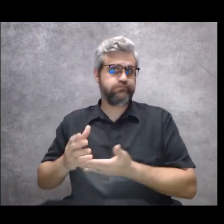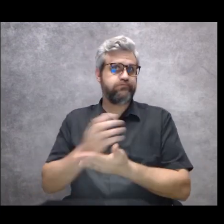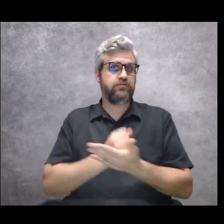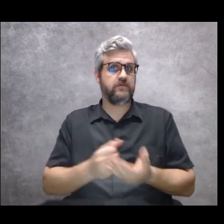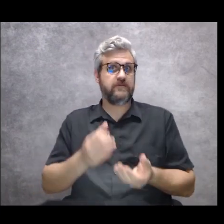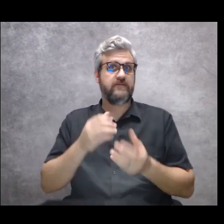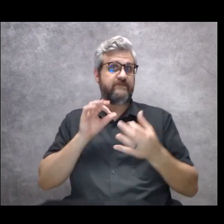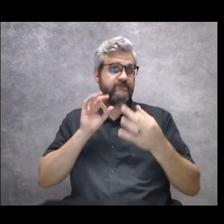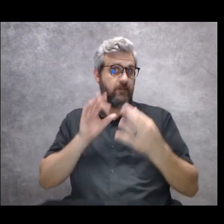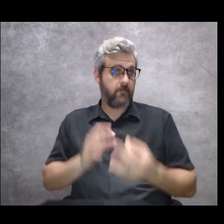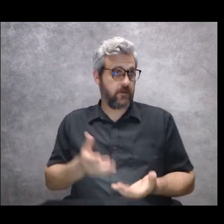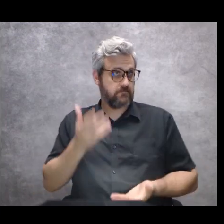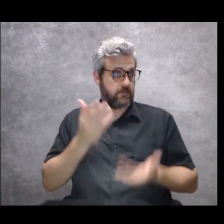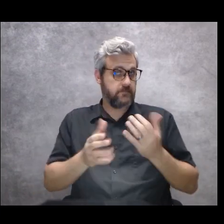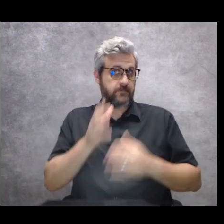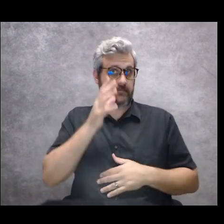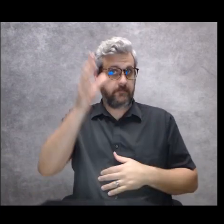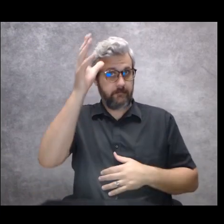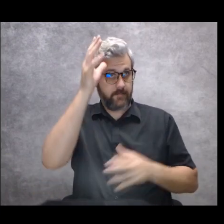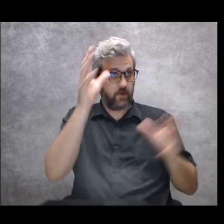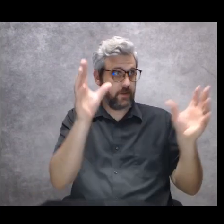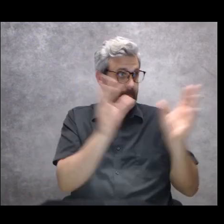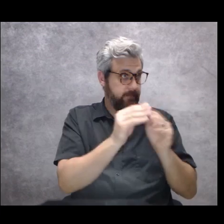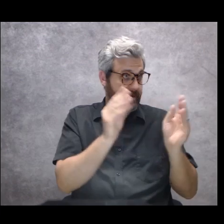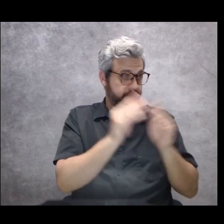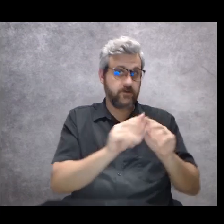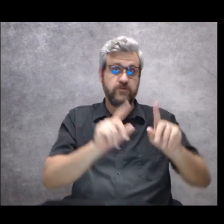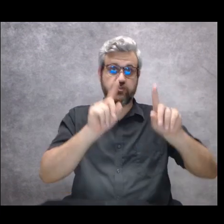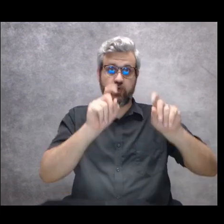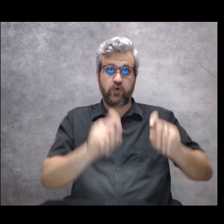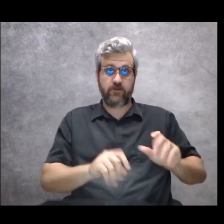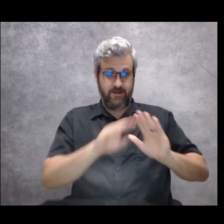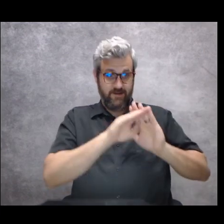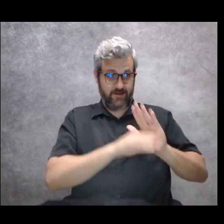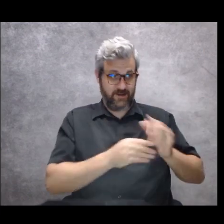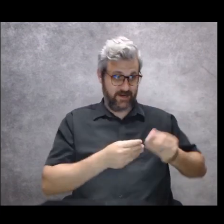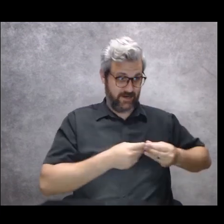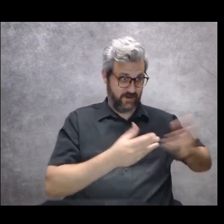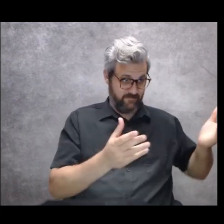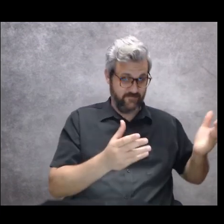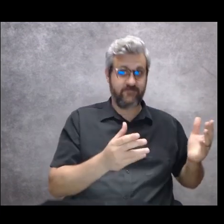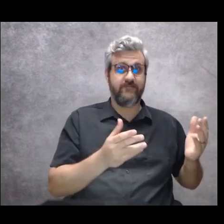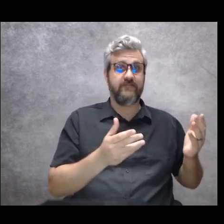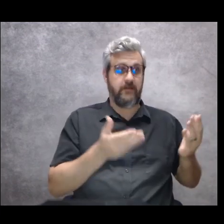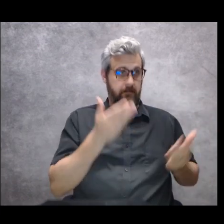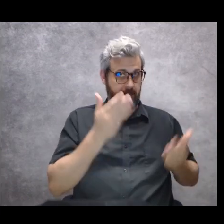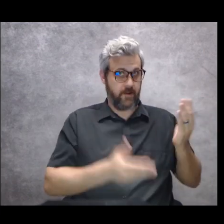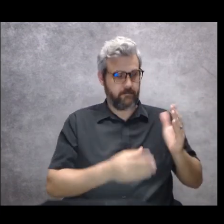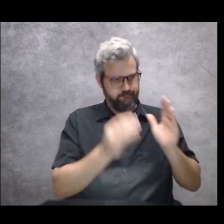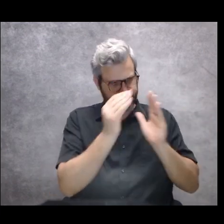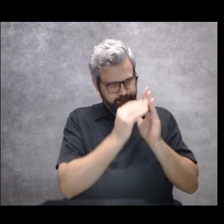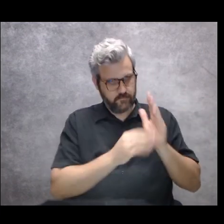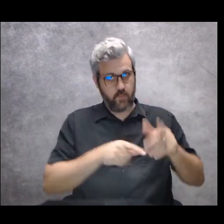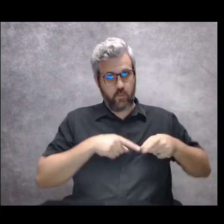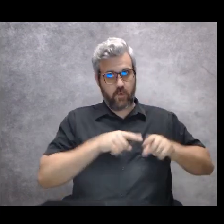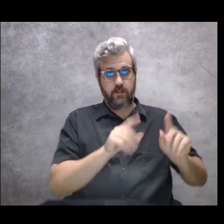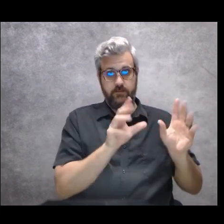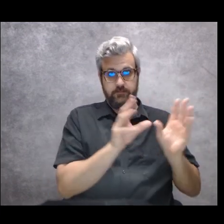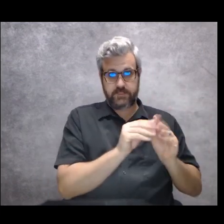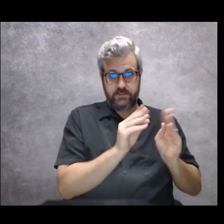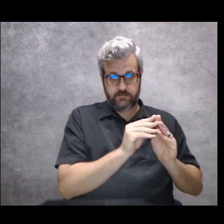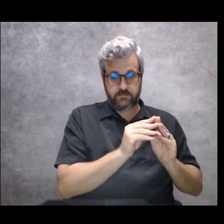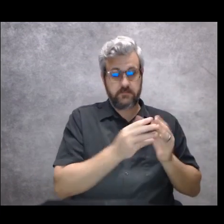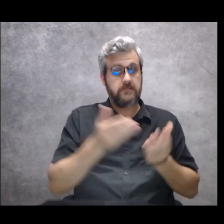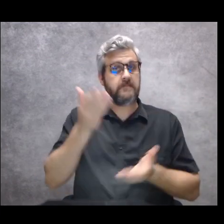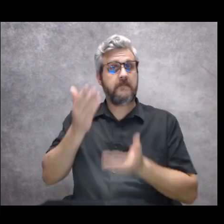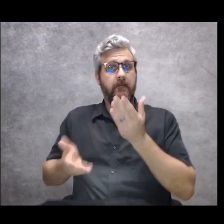given, and participants might take the survey at the meeting, Or it might be a digital survey, such as a Google